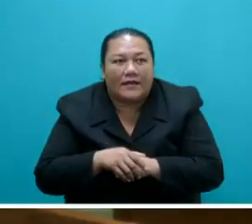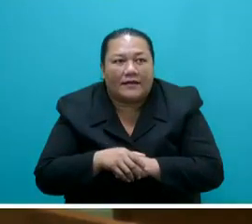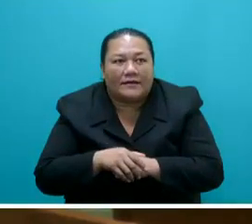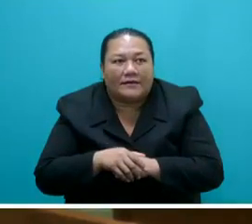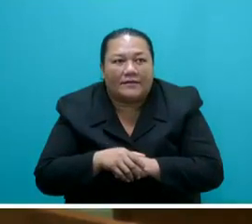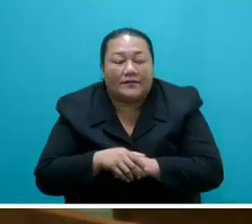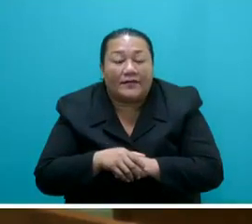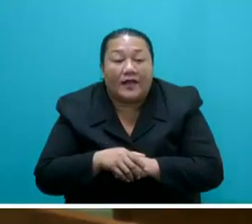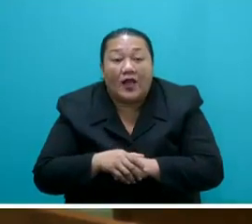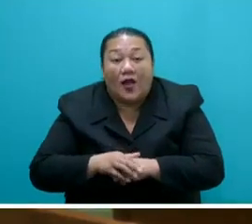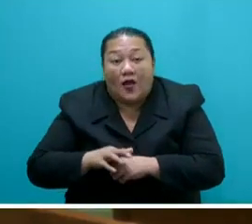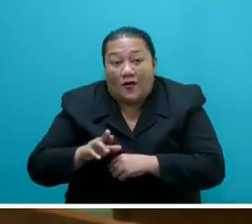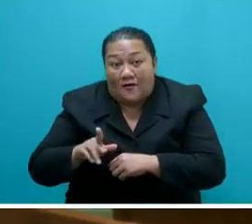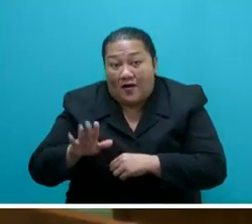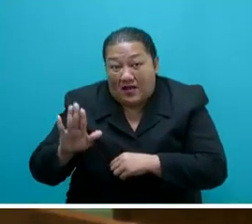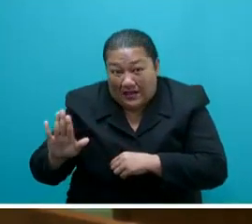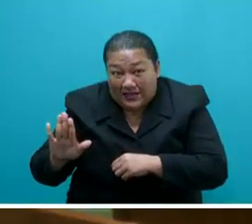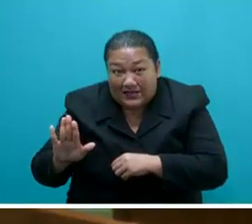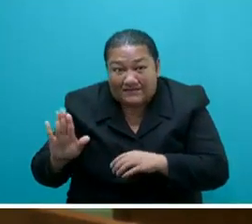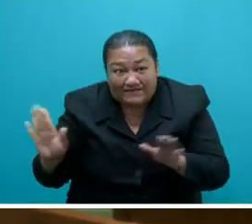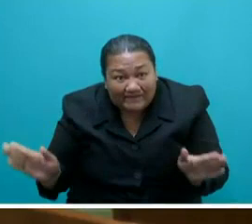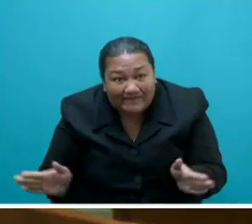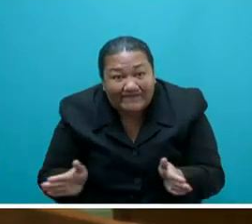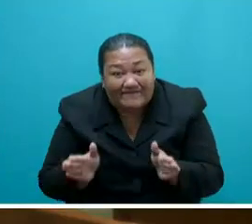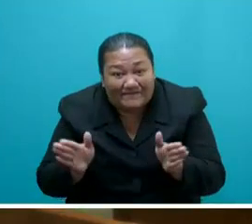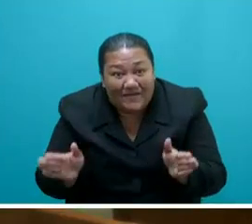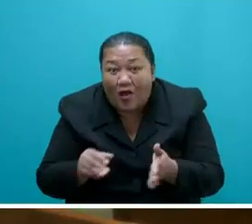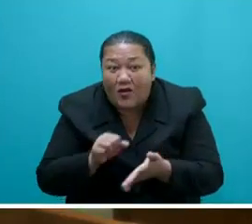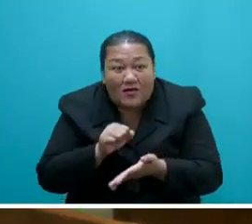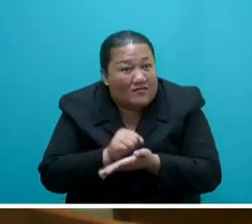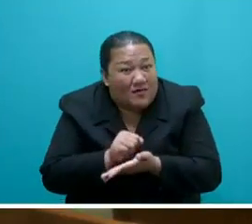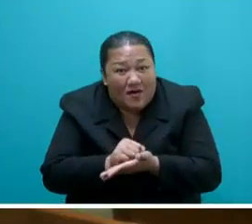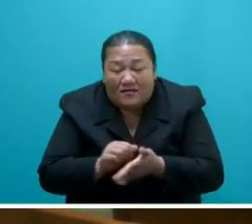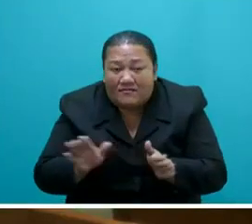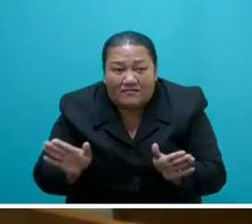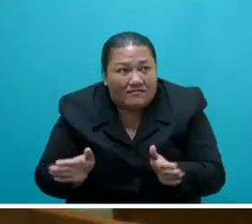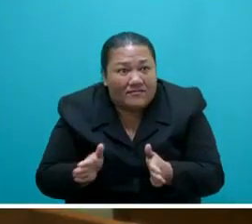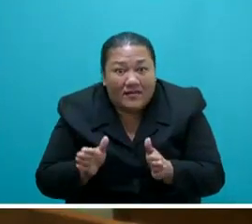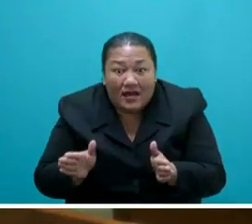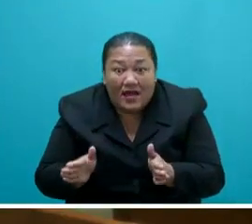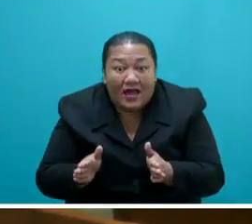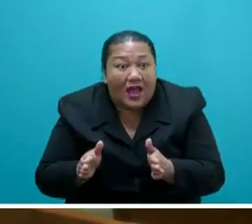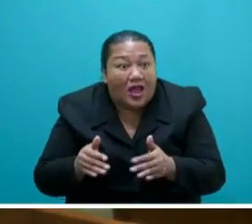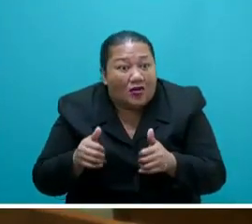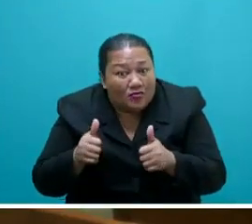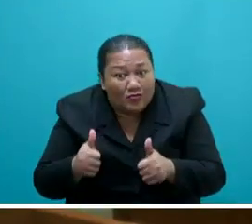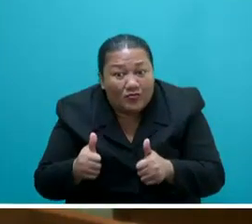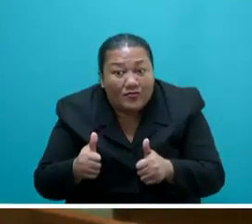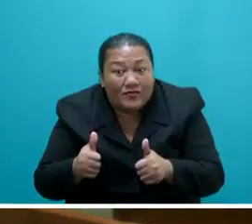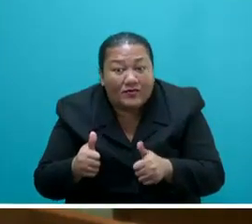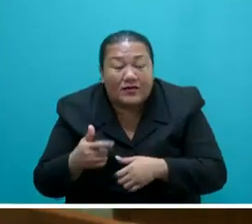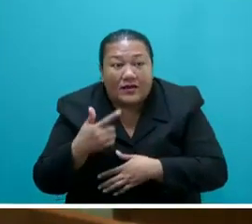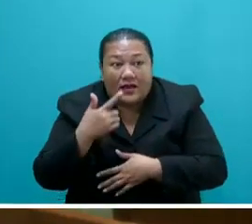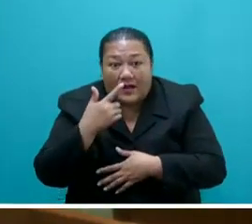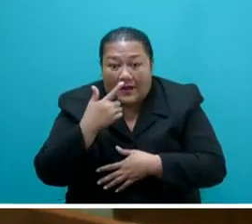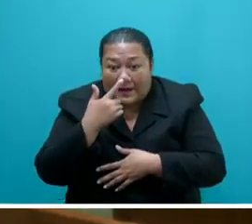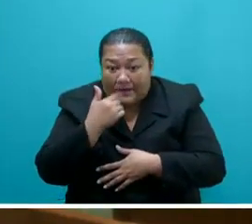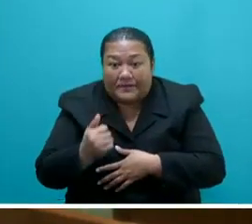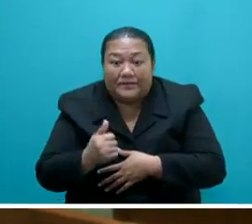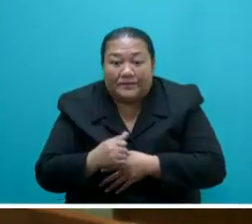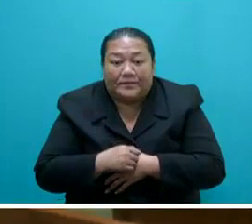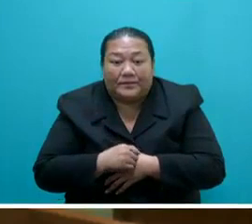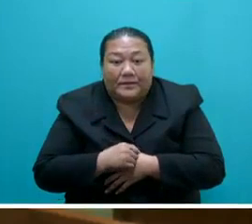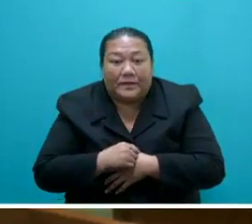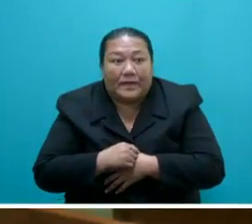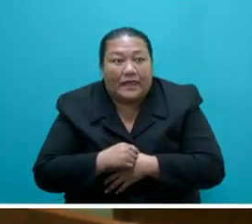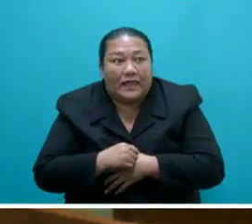for his passion and patriotism that I was privileged to lead this Parliament in approving His Excellency's appointment as our